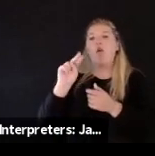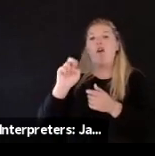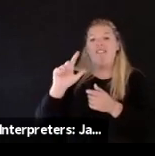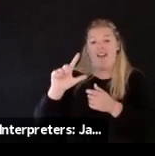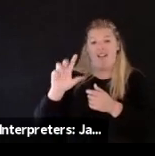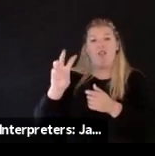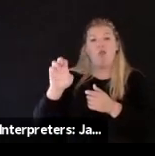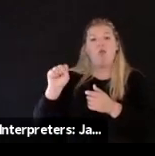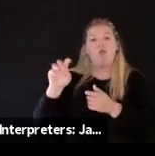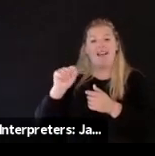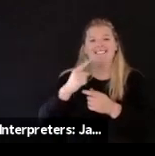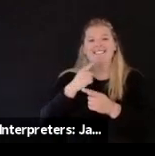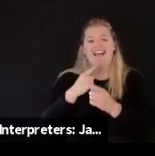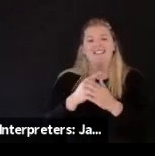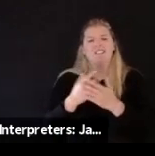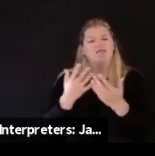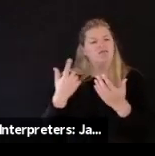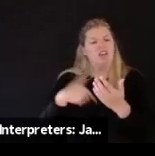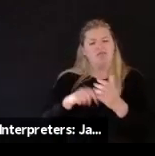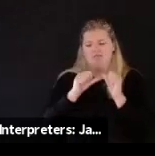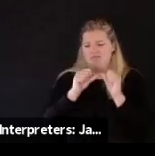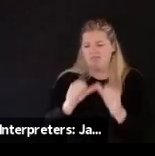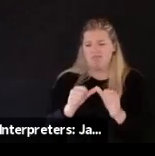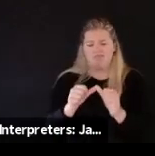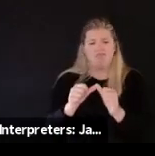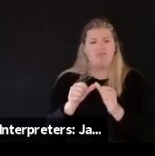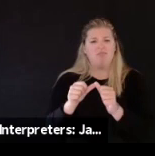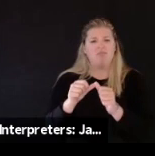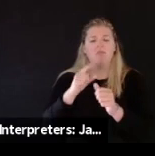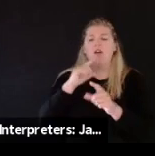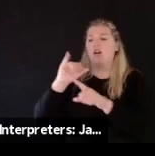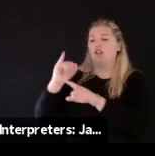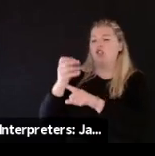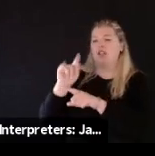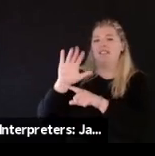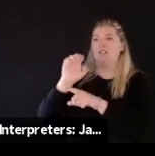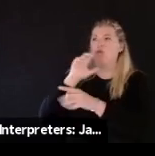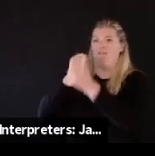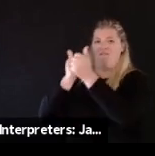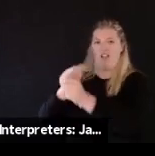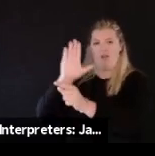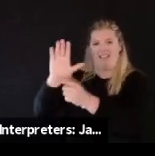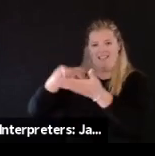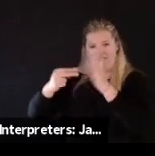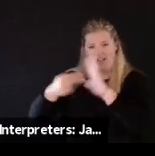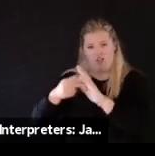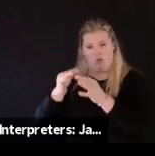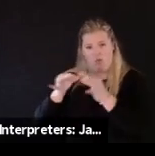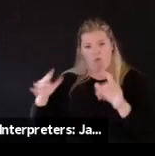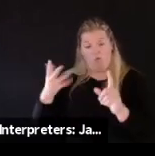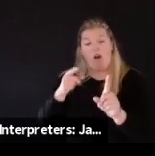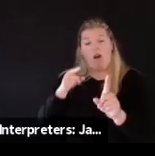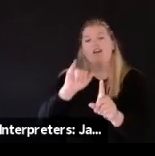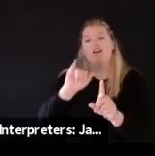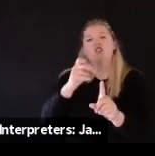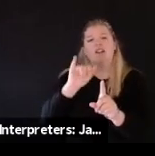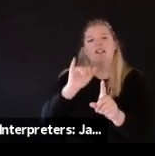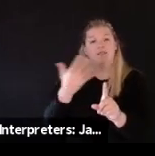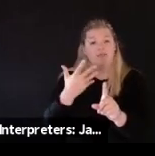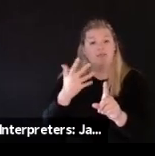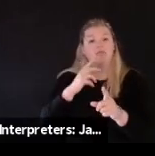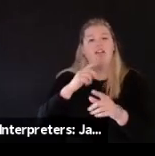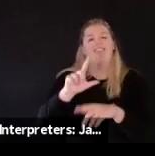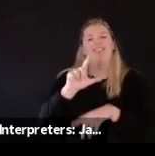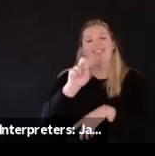us continue to embody what he says justice is, and that is what love looks like in public. So even in moments